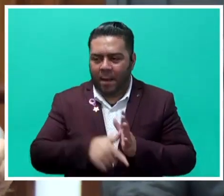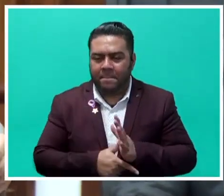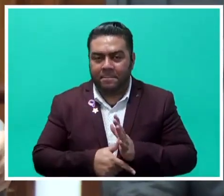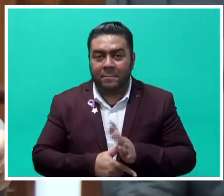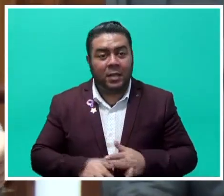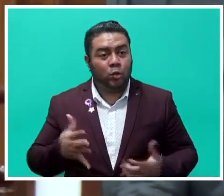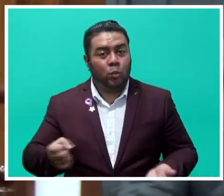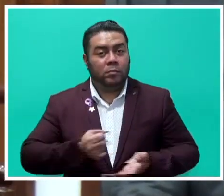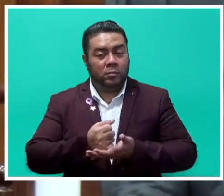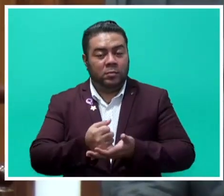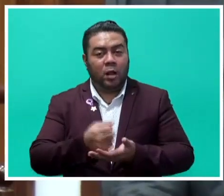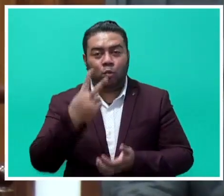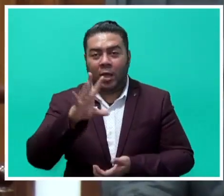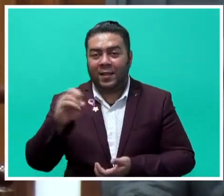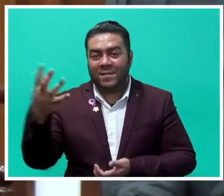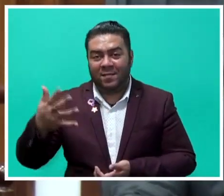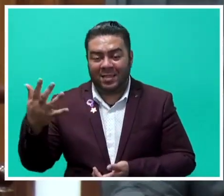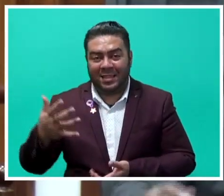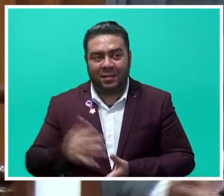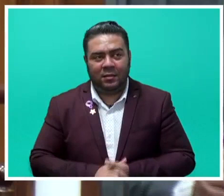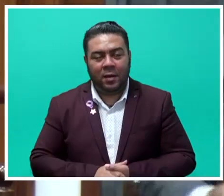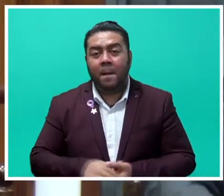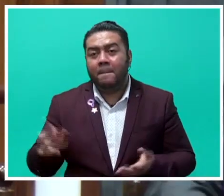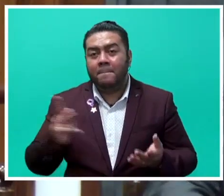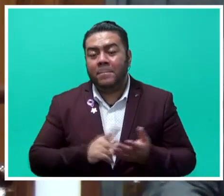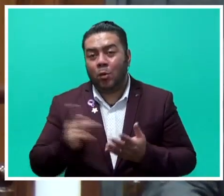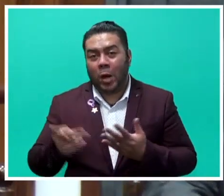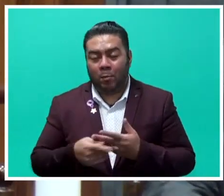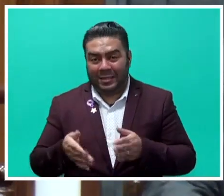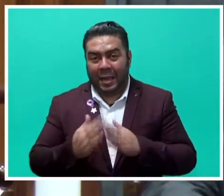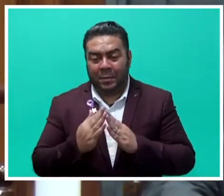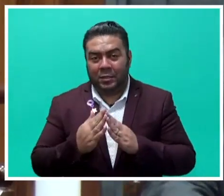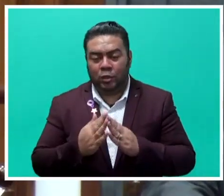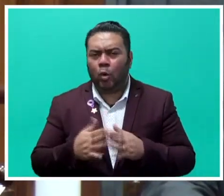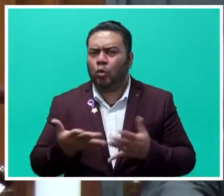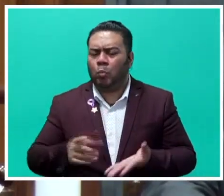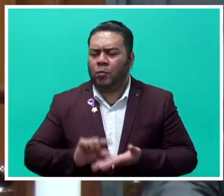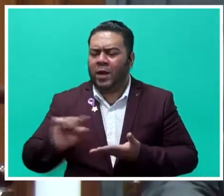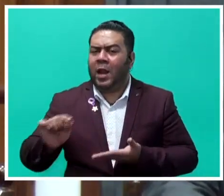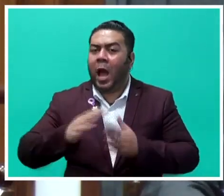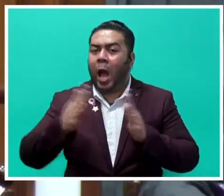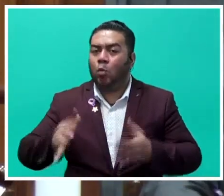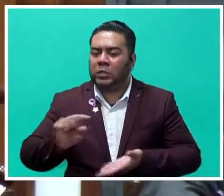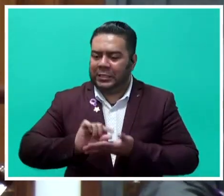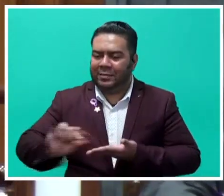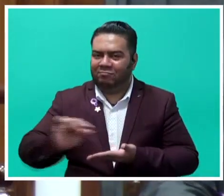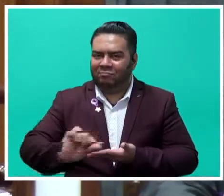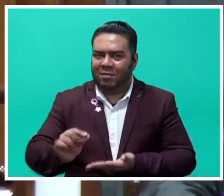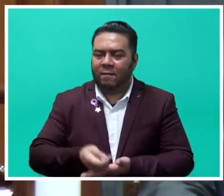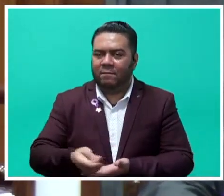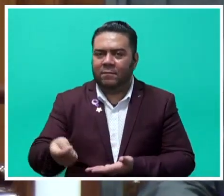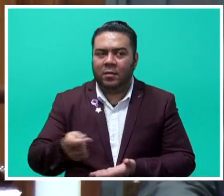Mr. Speaker, sir, in 2015, a program was established to provide housing grant assistance